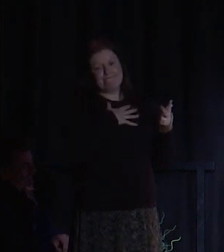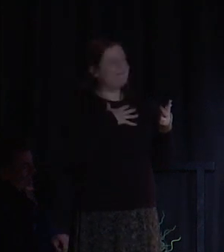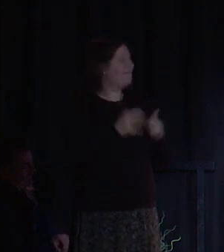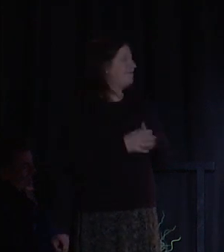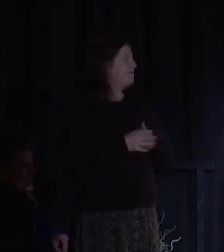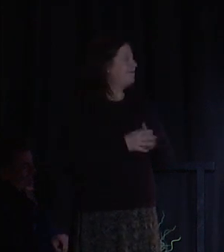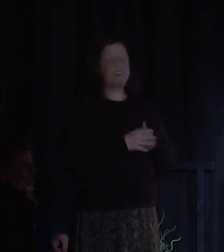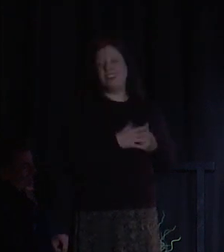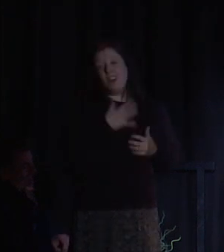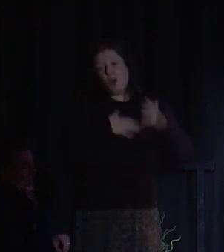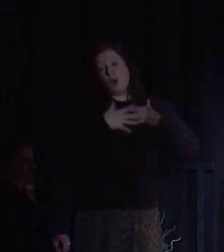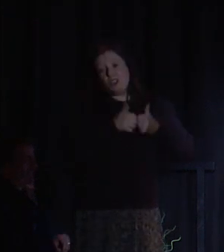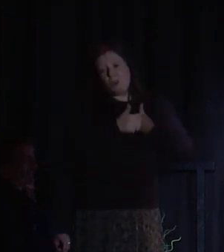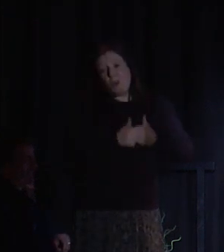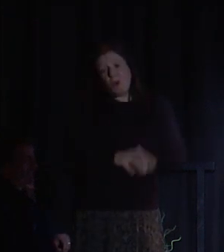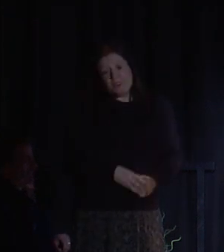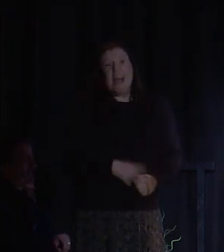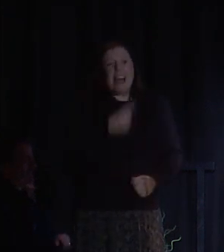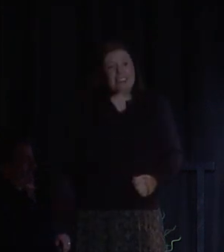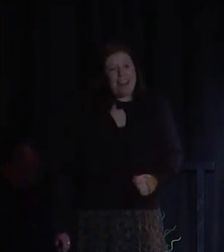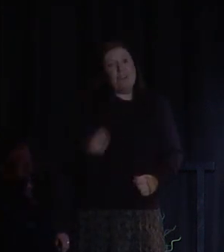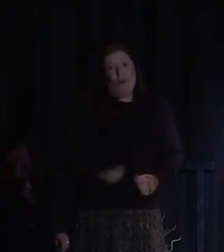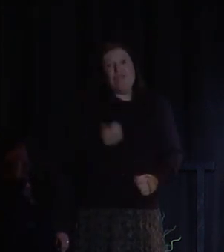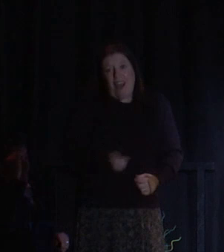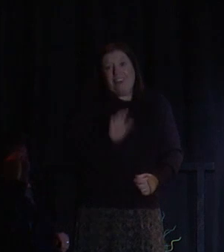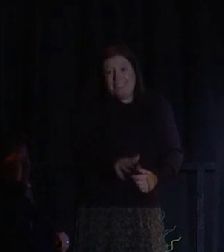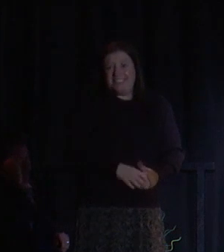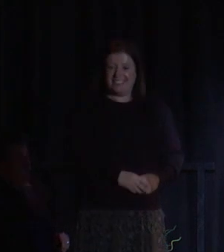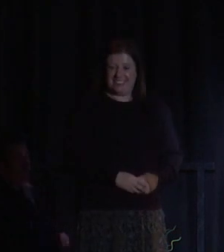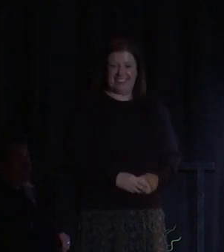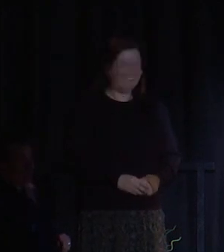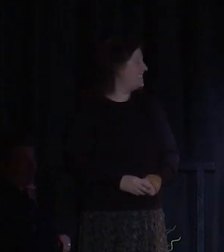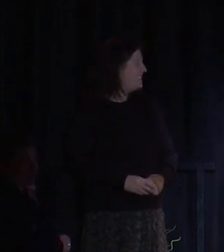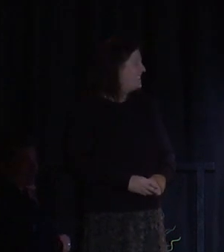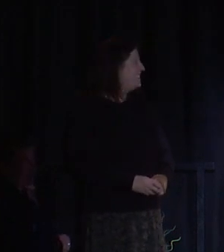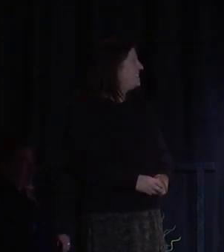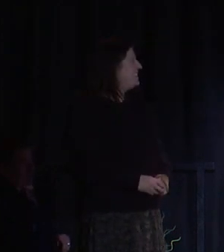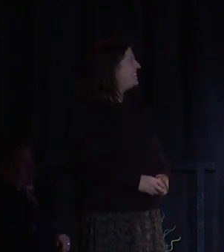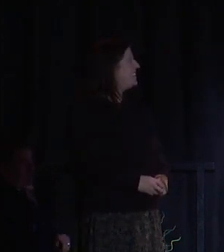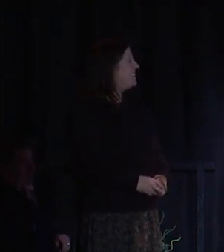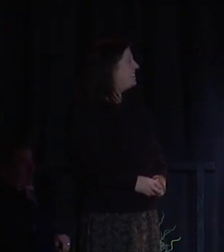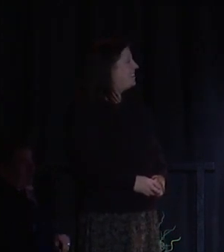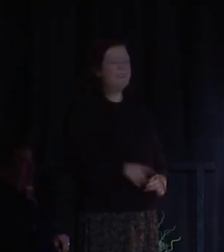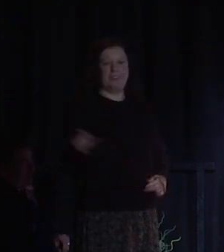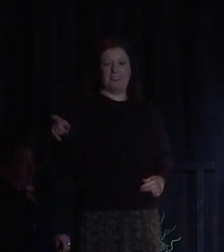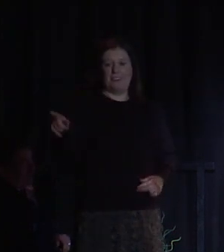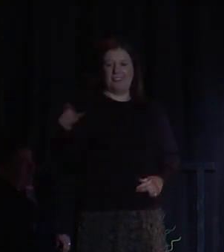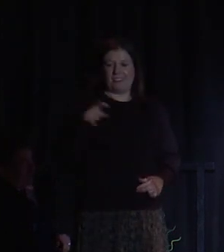maybe just some moral support. Just tell us we're doing all right. Now, I should say, we've been very